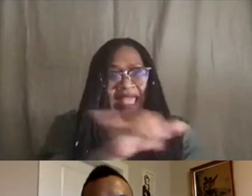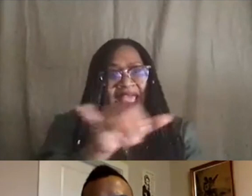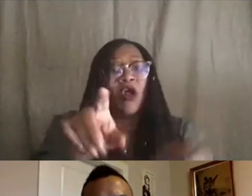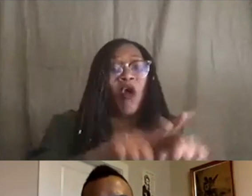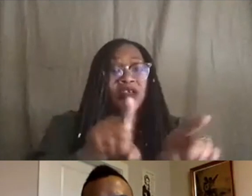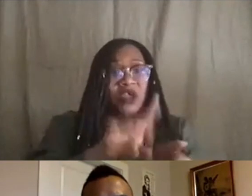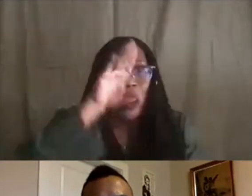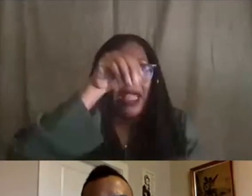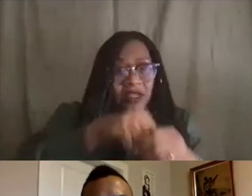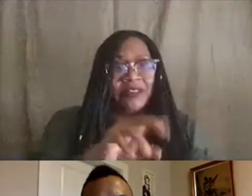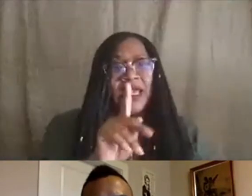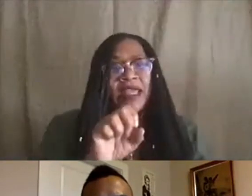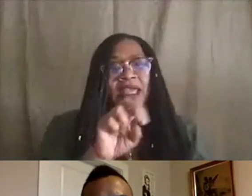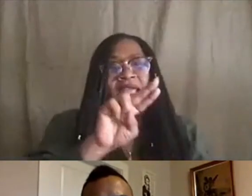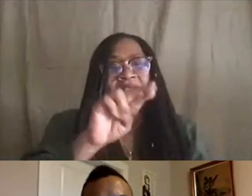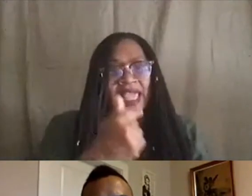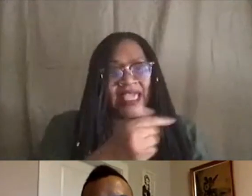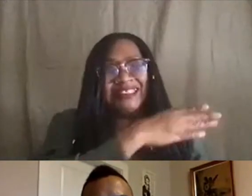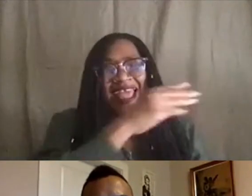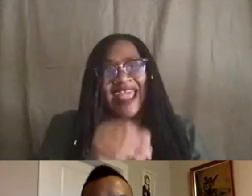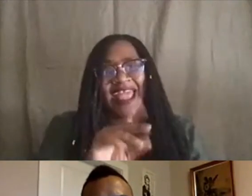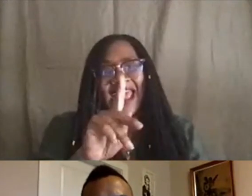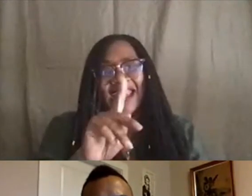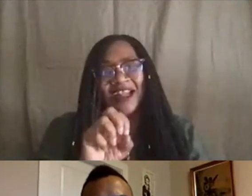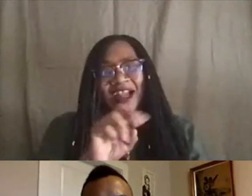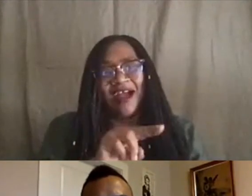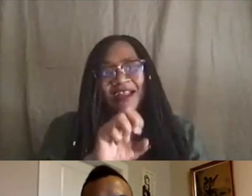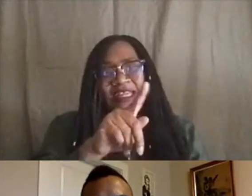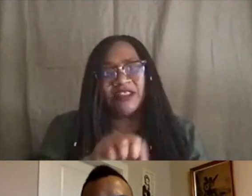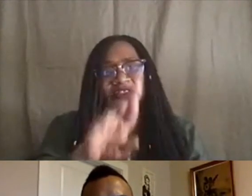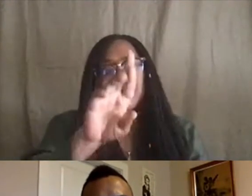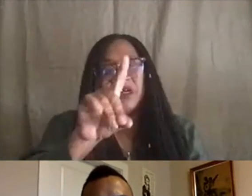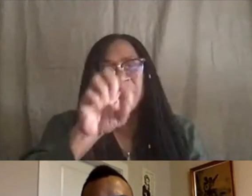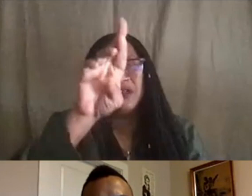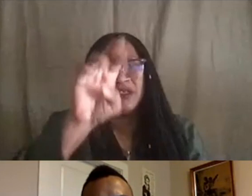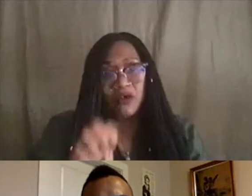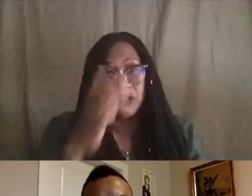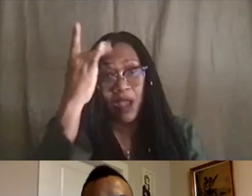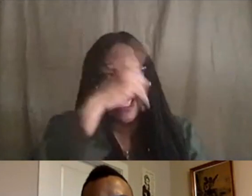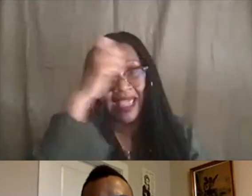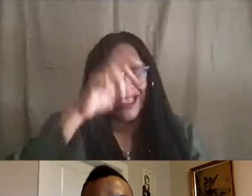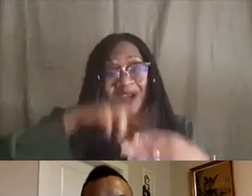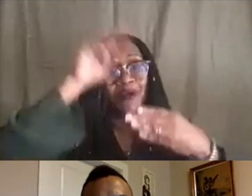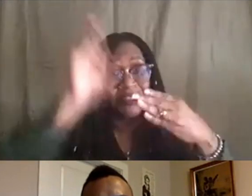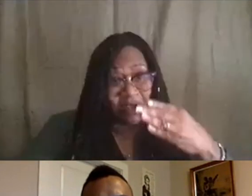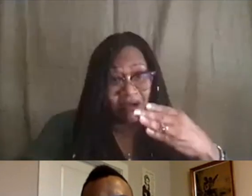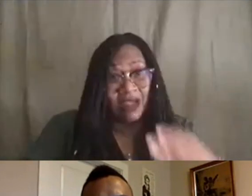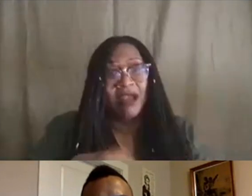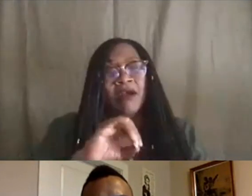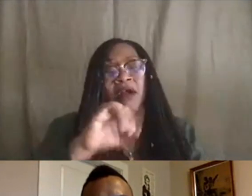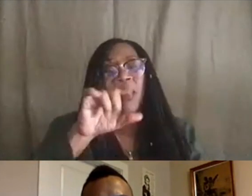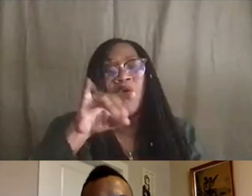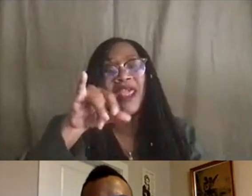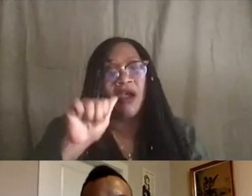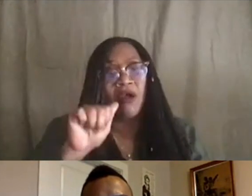white conquistador settlers, and those people who've come here by force or otherwise as a result of slavery, colonialism, imperialism, and ongoing